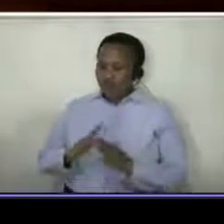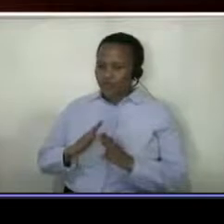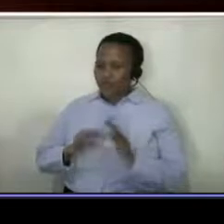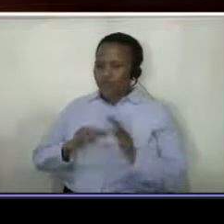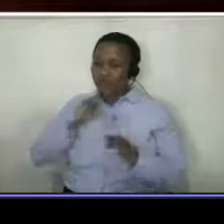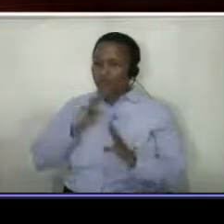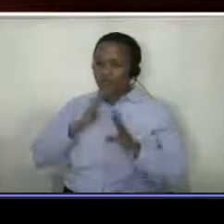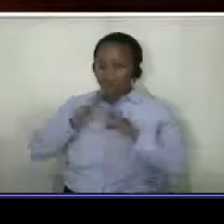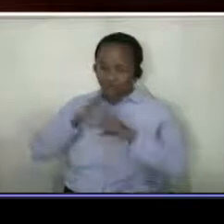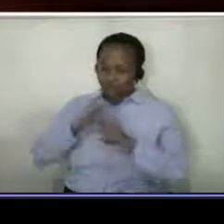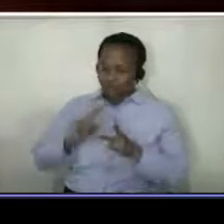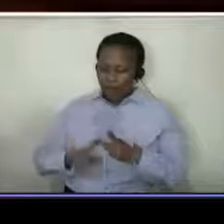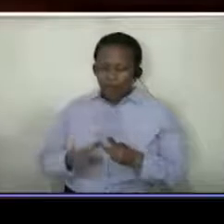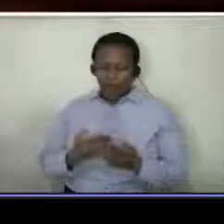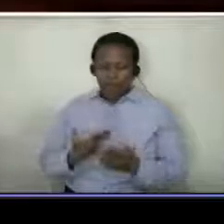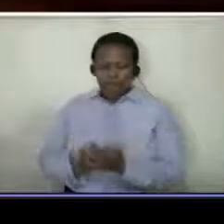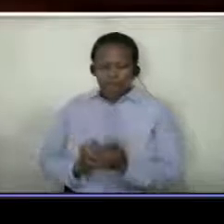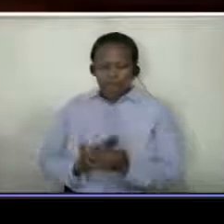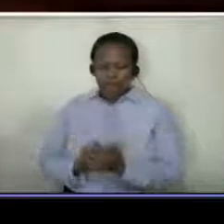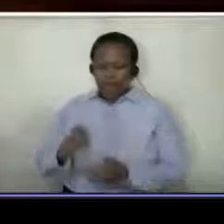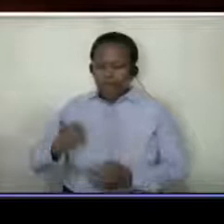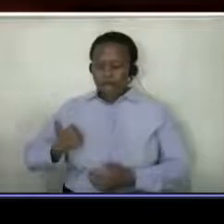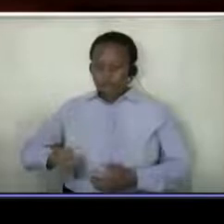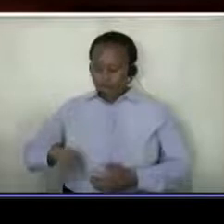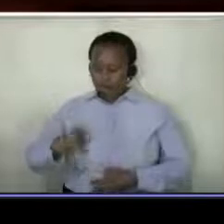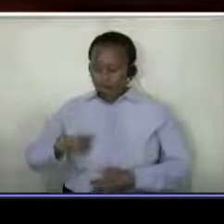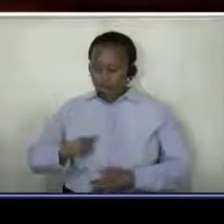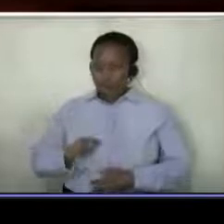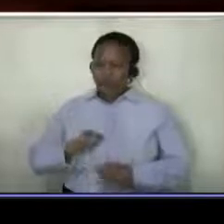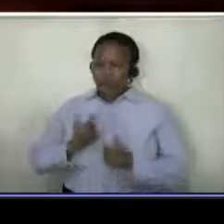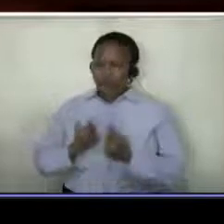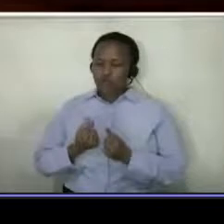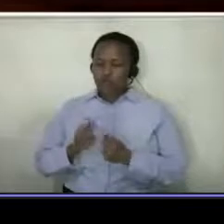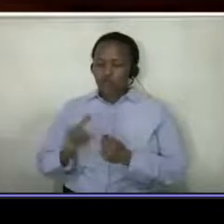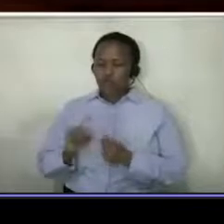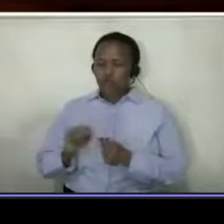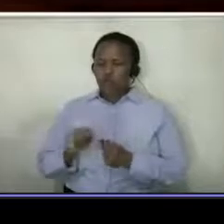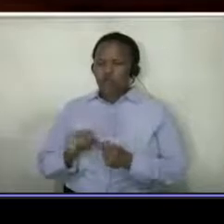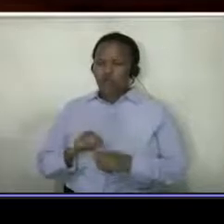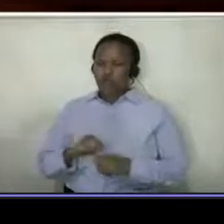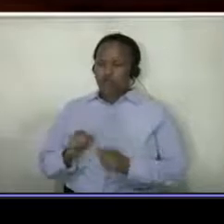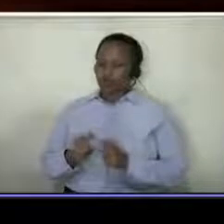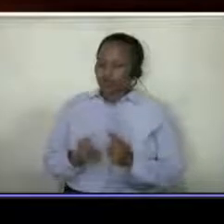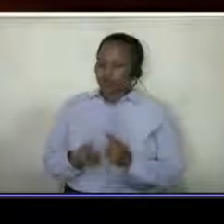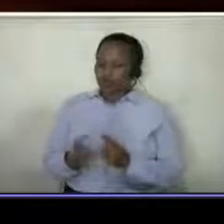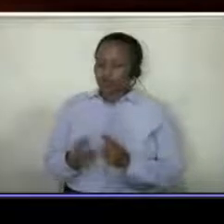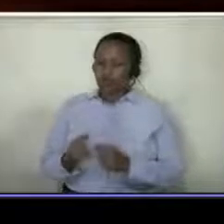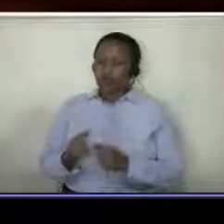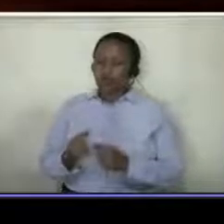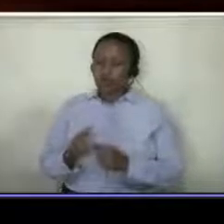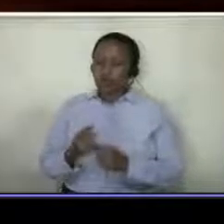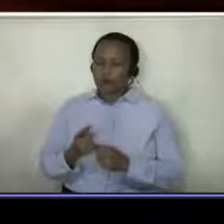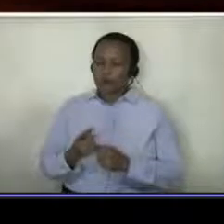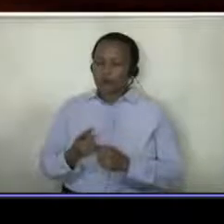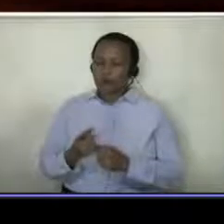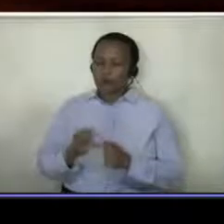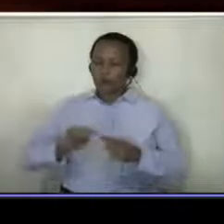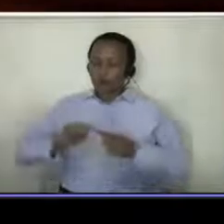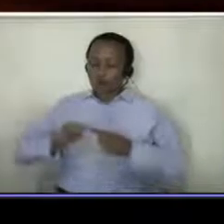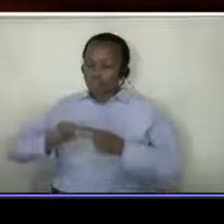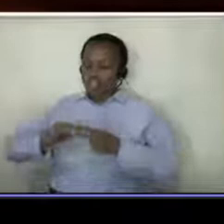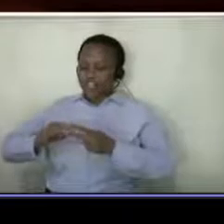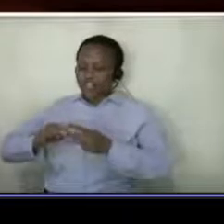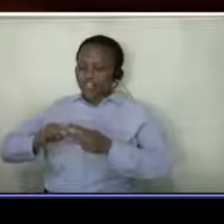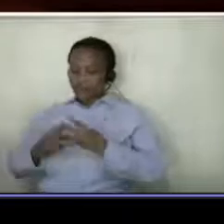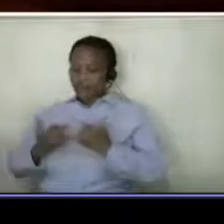the ability of municipalities to meet or maintain service delivery targets and objectives. With these challenges in mind, our